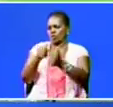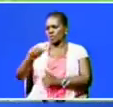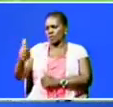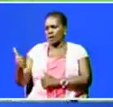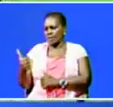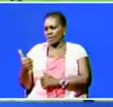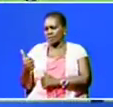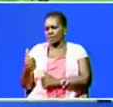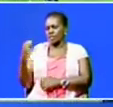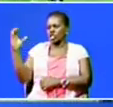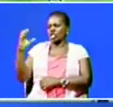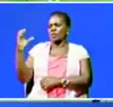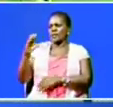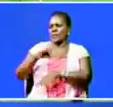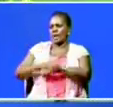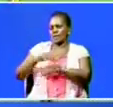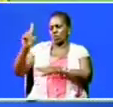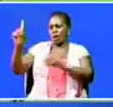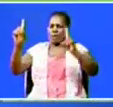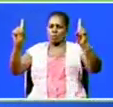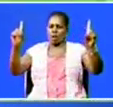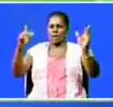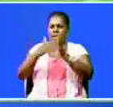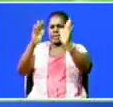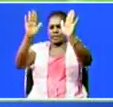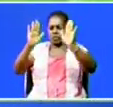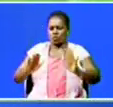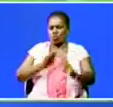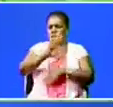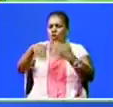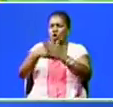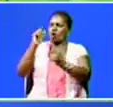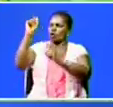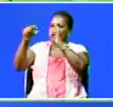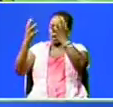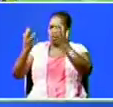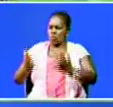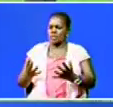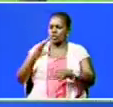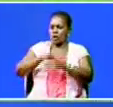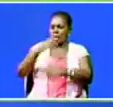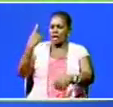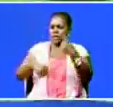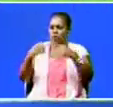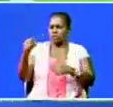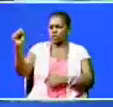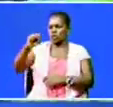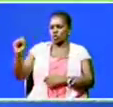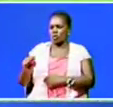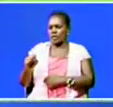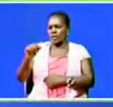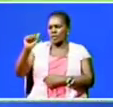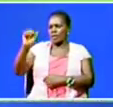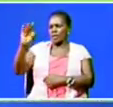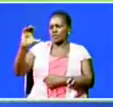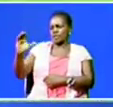ya siku, Chemili ilitoka sare ya bao moja dhidi ya Kisumu All Stars. Wazito ikapata ushindi dhidi ya Sony Sugar huku FC